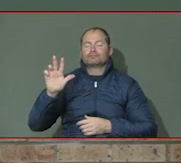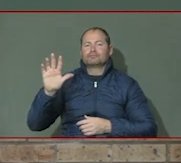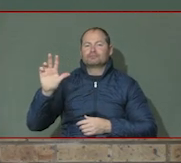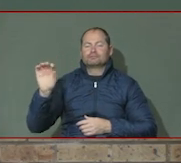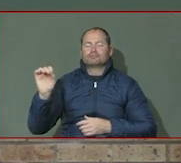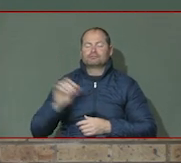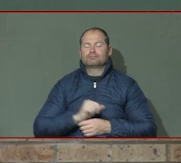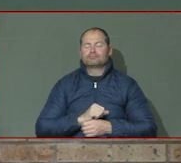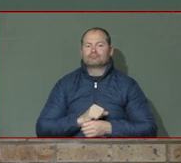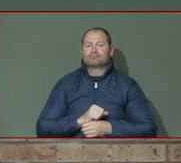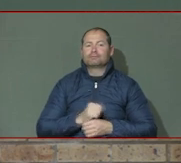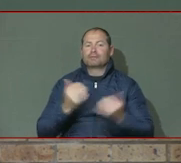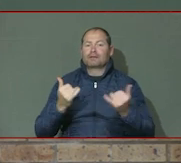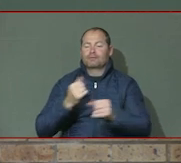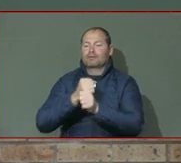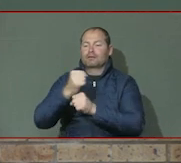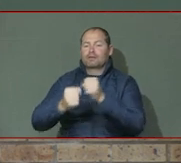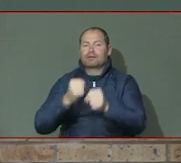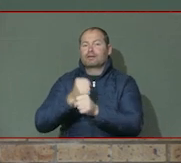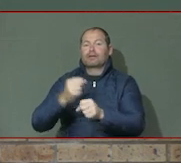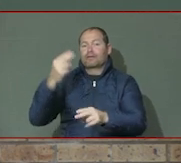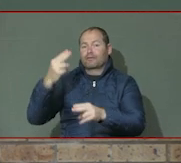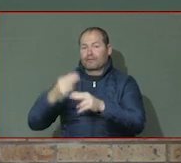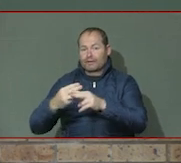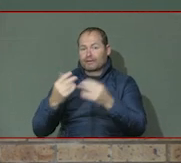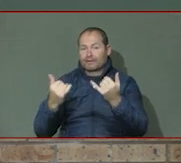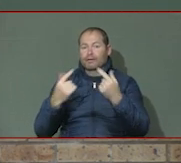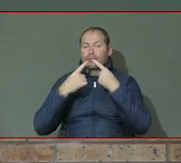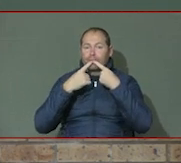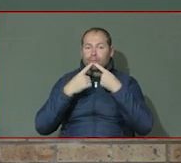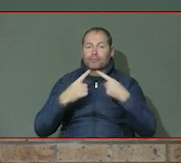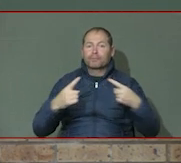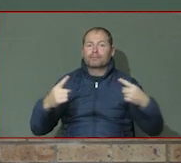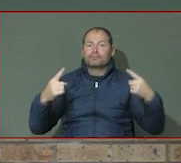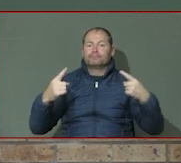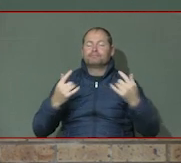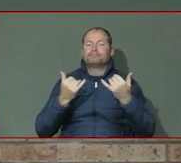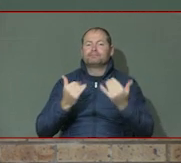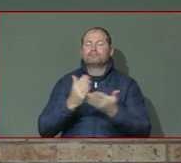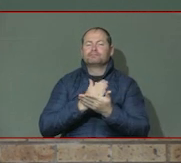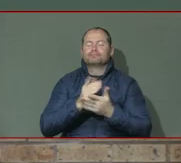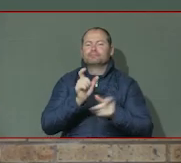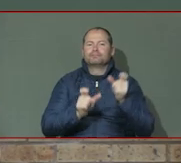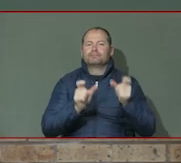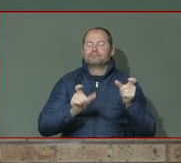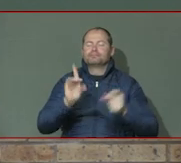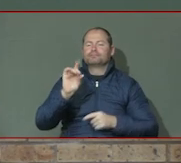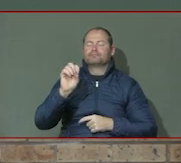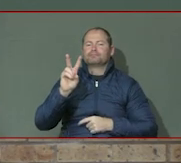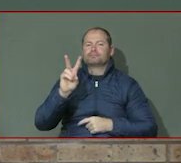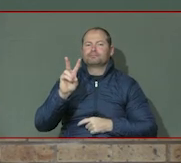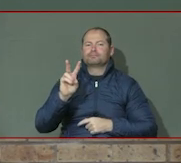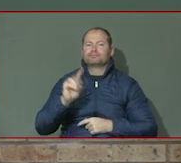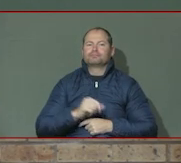And then at the end of the year, they would declare a dividend. Then they would say shareholders for dividends. The shareholders would be